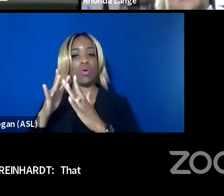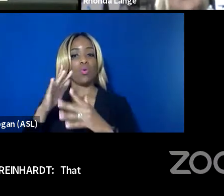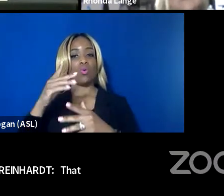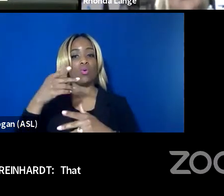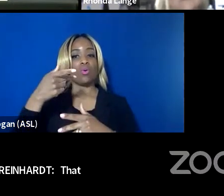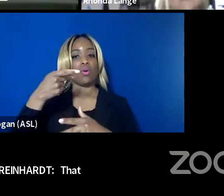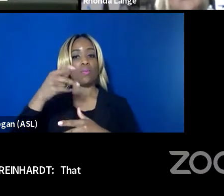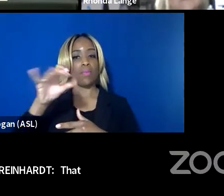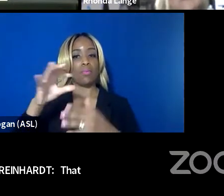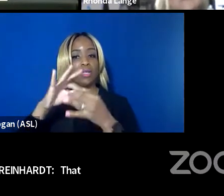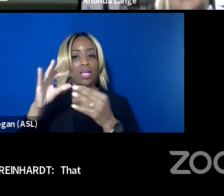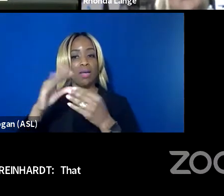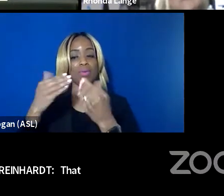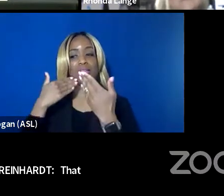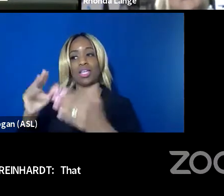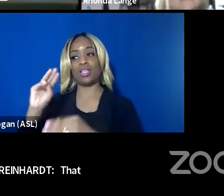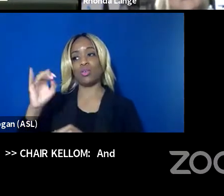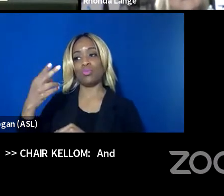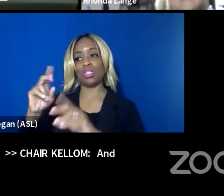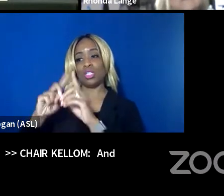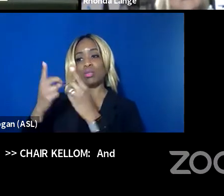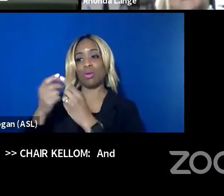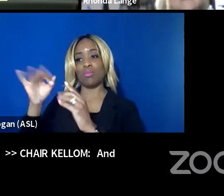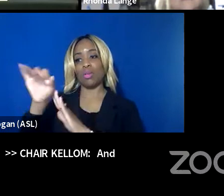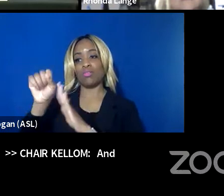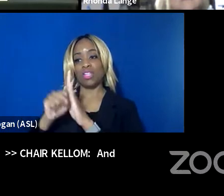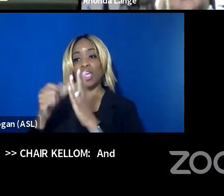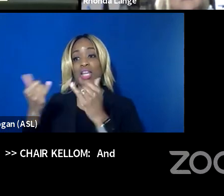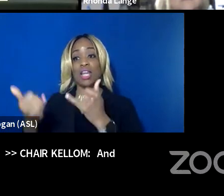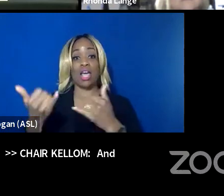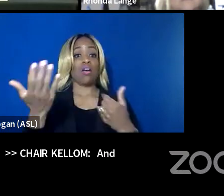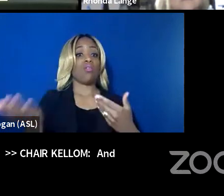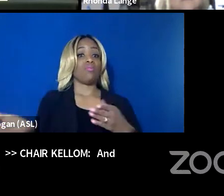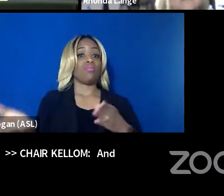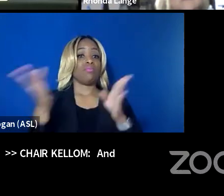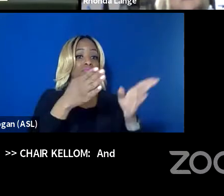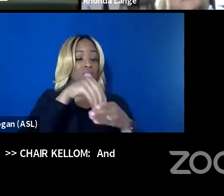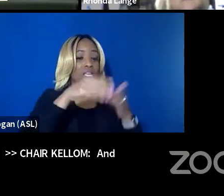Department of State. At this time, we'll now move back into the room for our